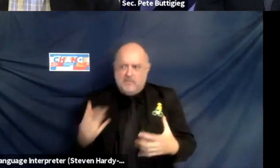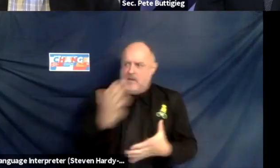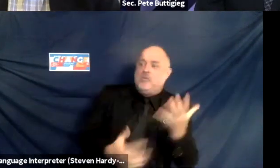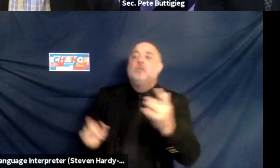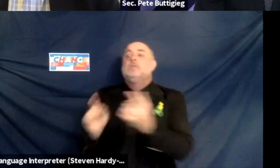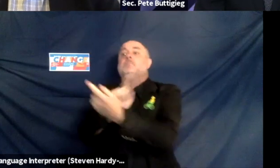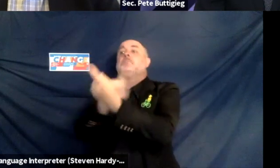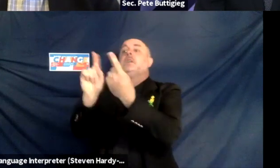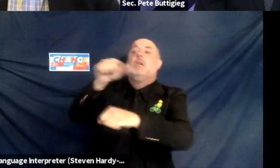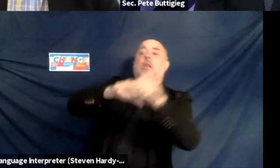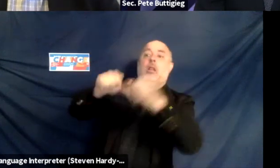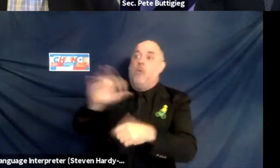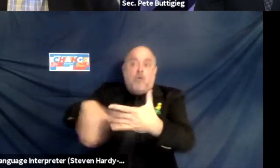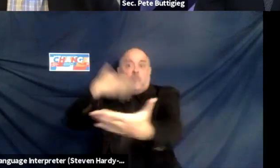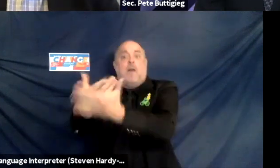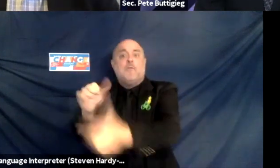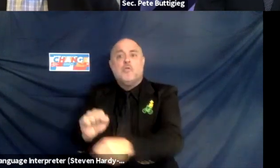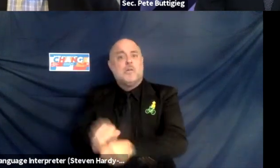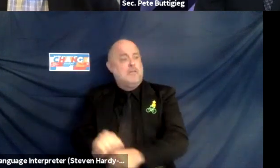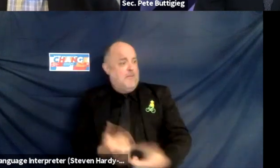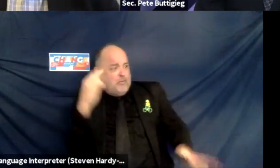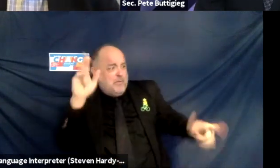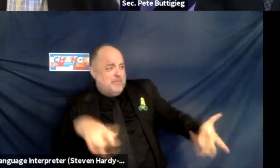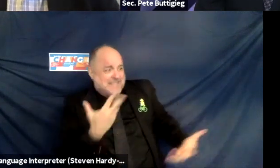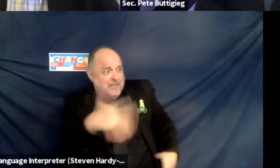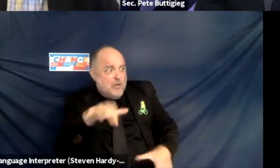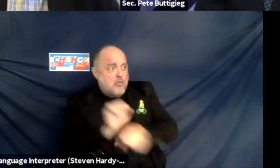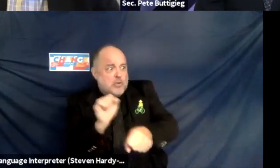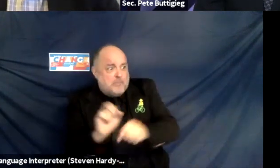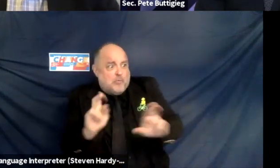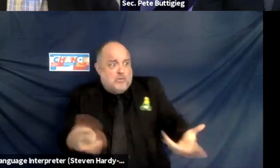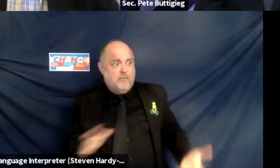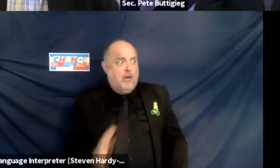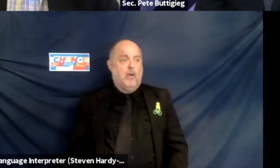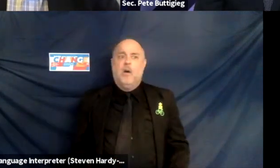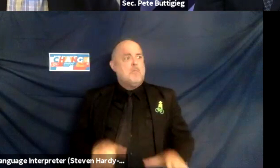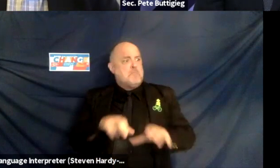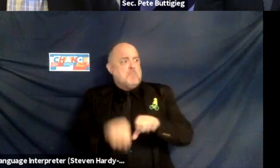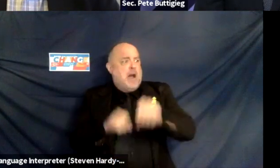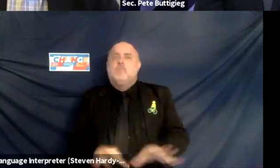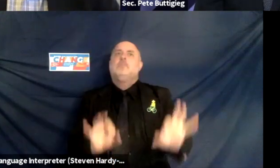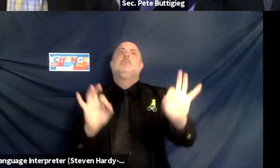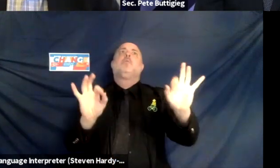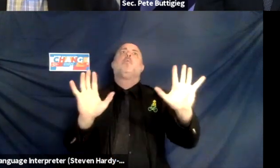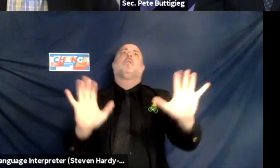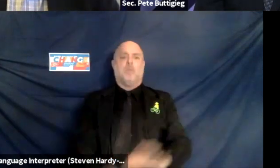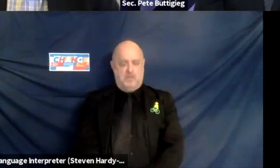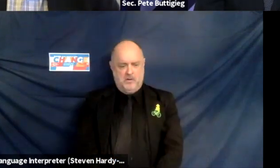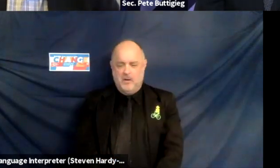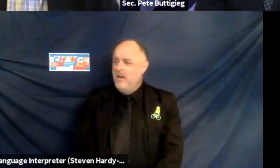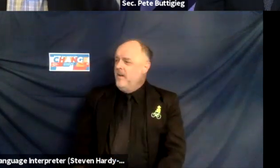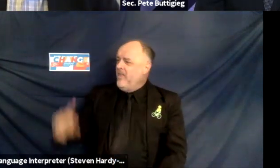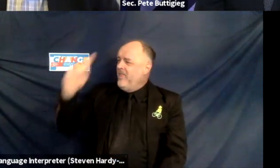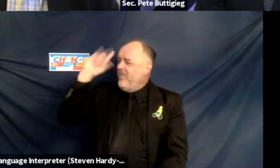around, or to get to work, for those who still needed to work in person. And all of that, I think, reflects a payoff